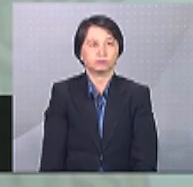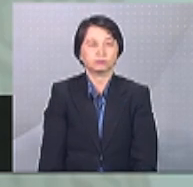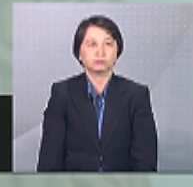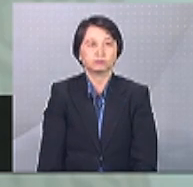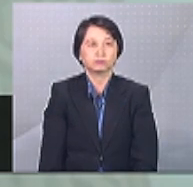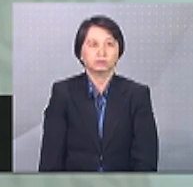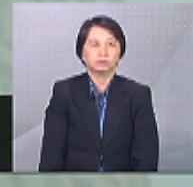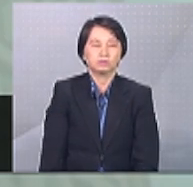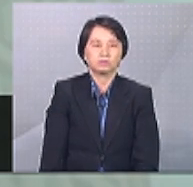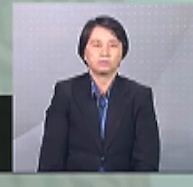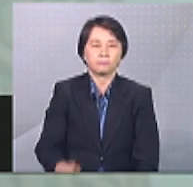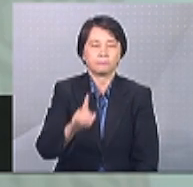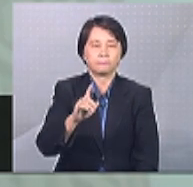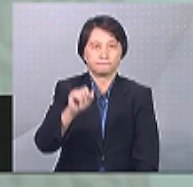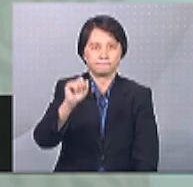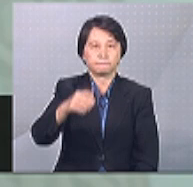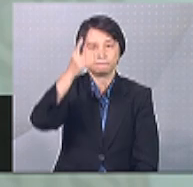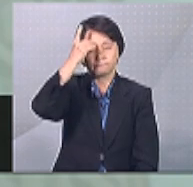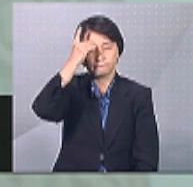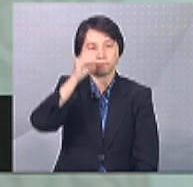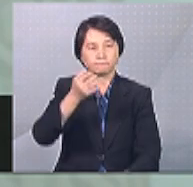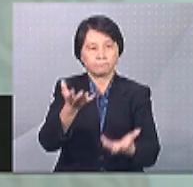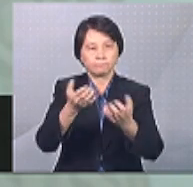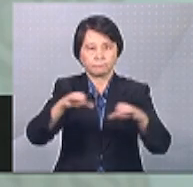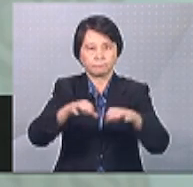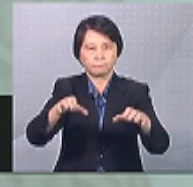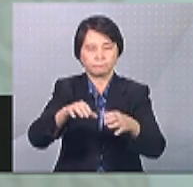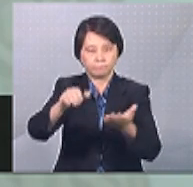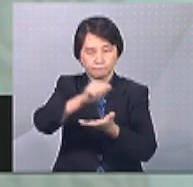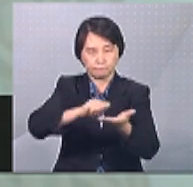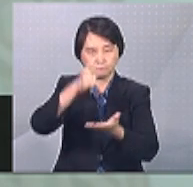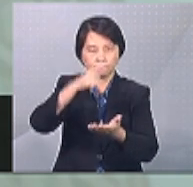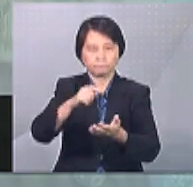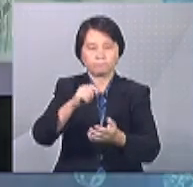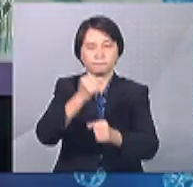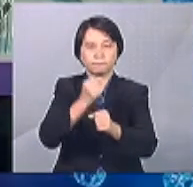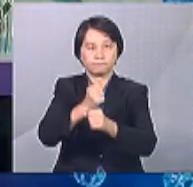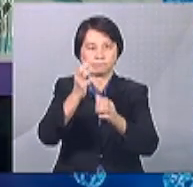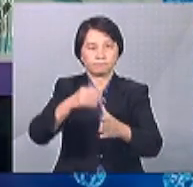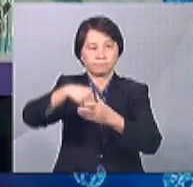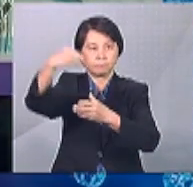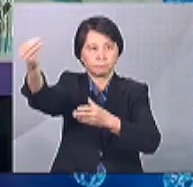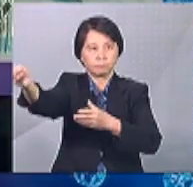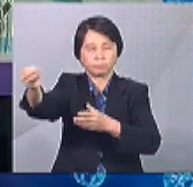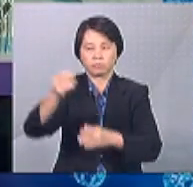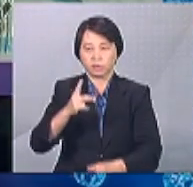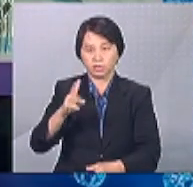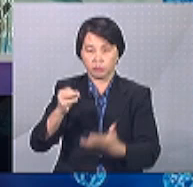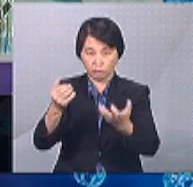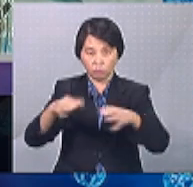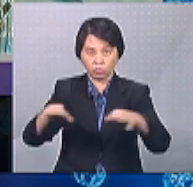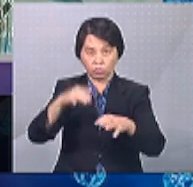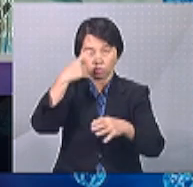Satu soalan. Tadi Datuk Cici kata dia nak buat mass screening untuk foreign workers. Adakah KKM decide untuk buat mass screening